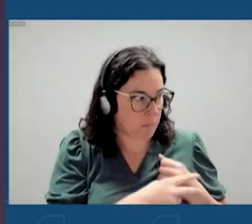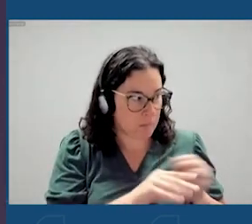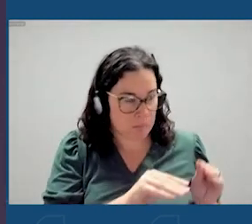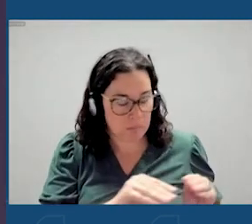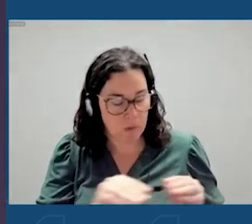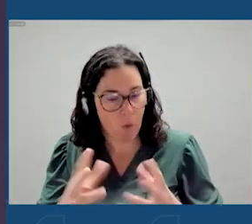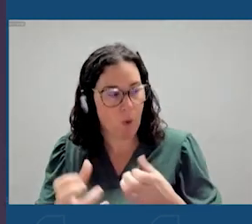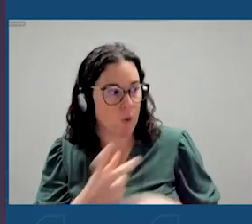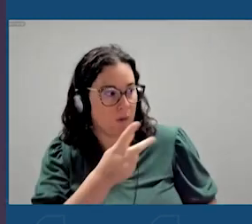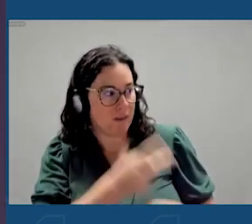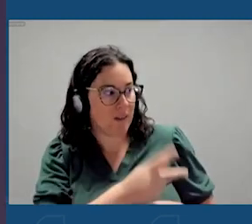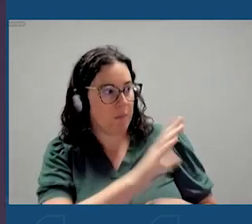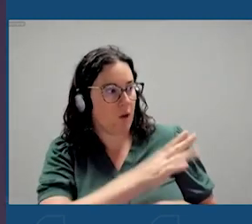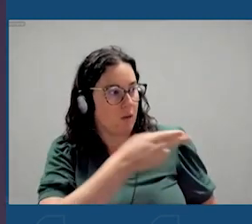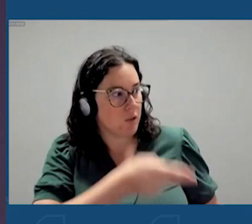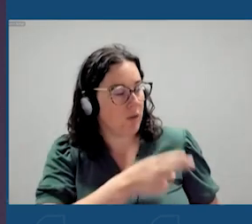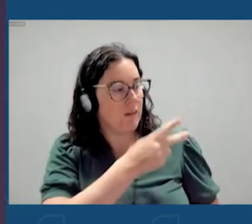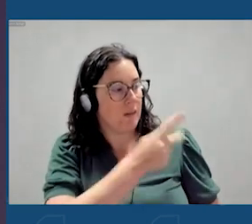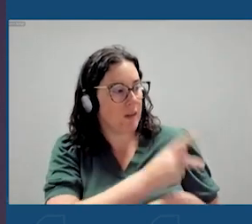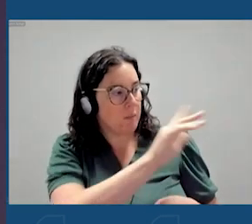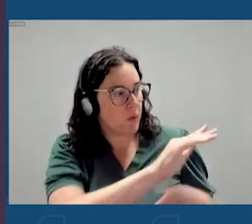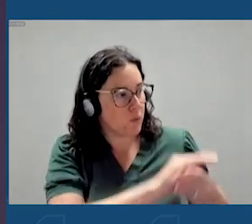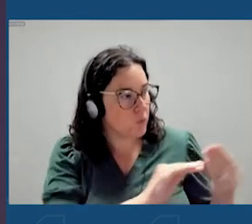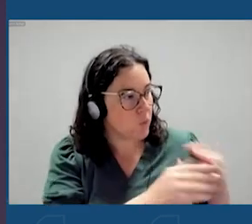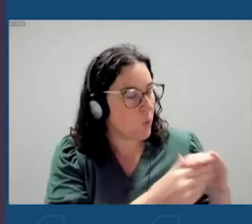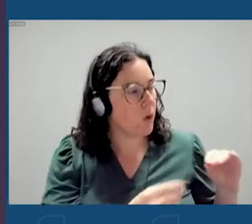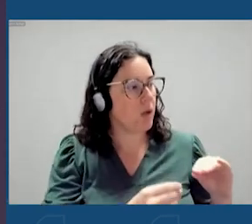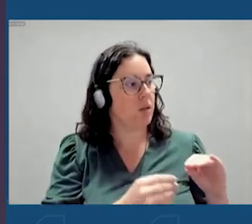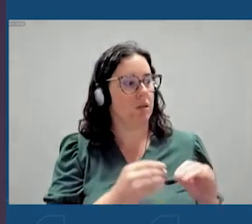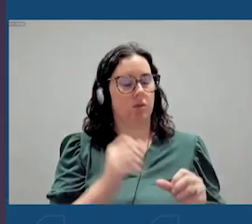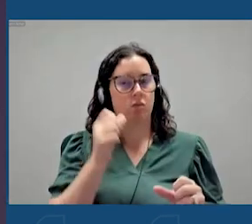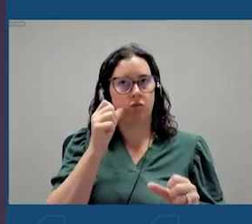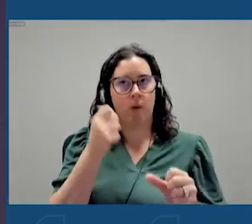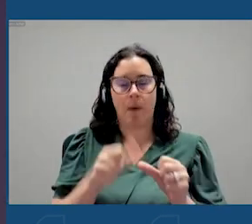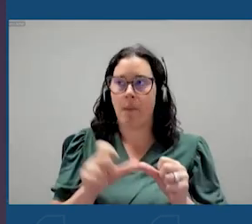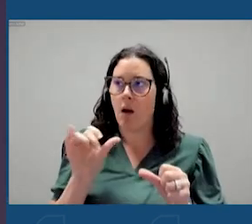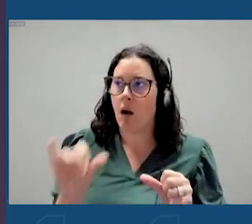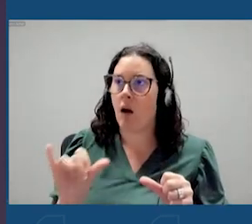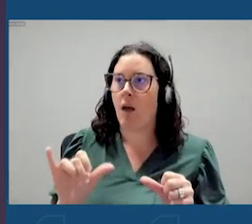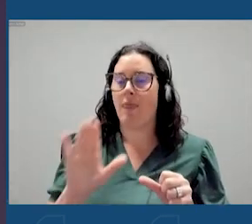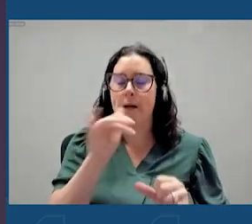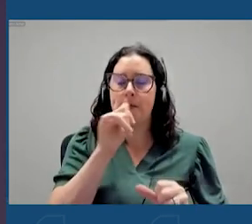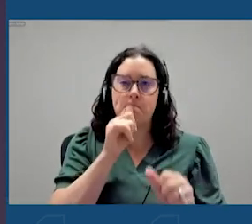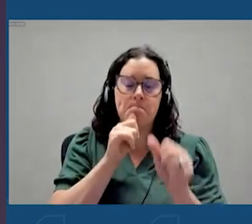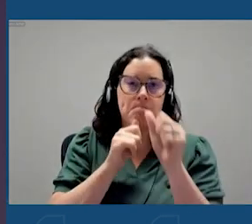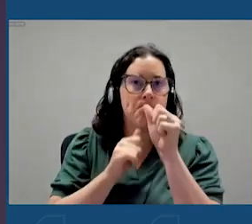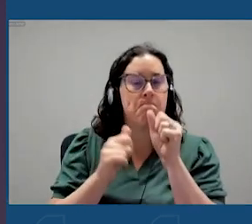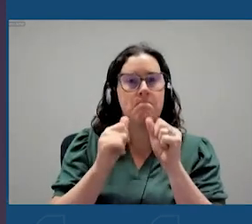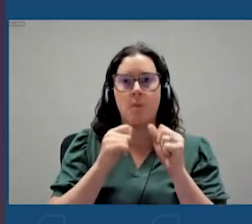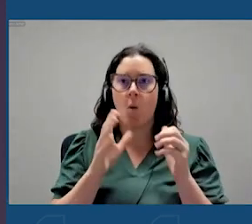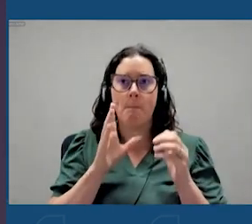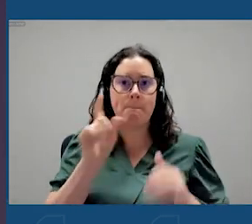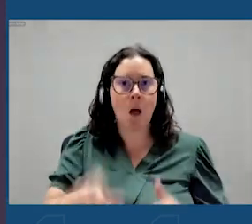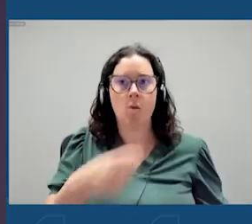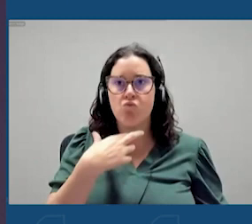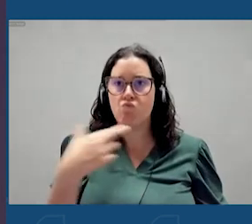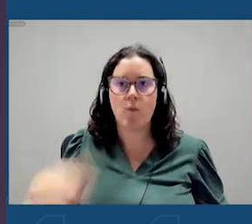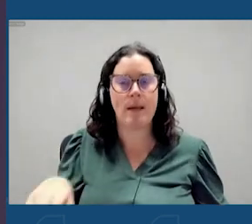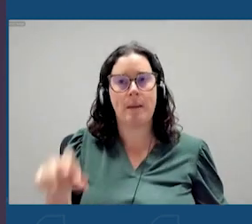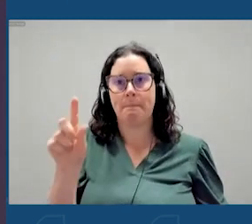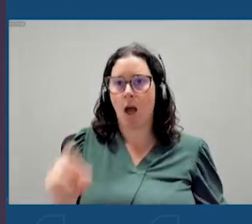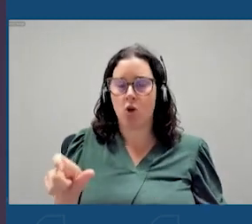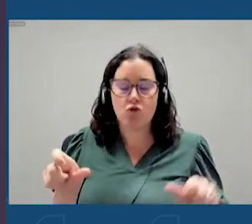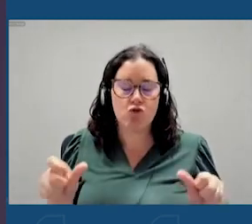of the resilience, that willingness to go to extremes and to take risks, all in the